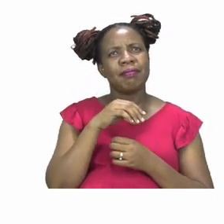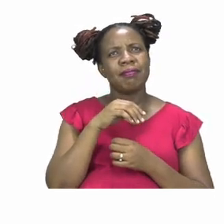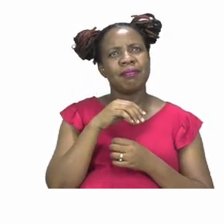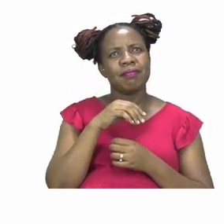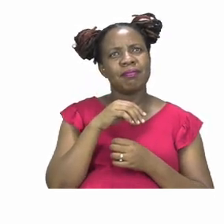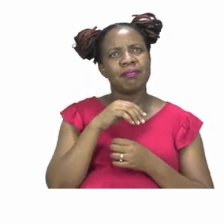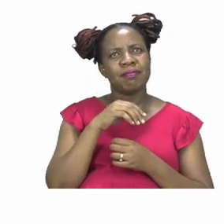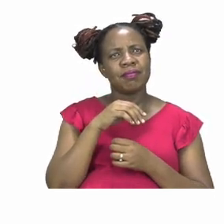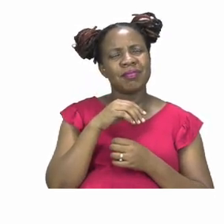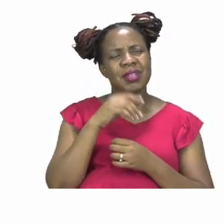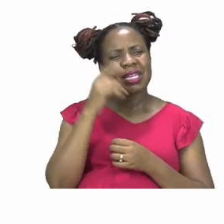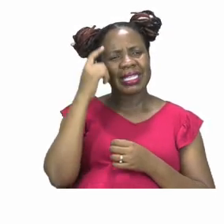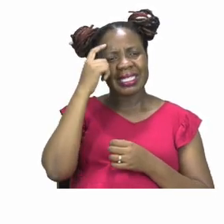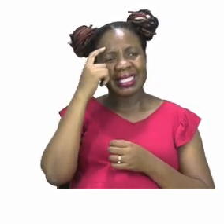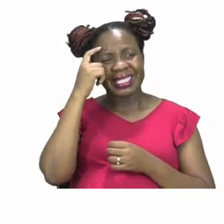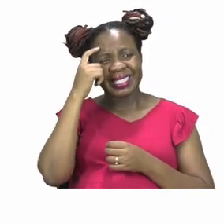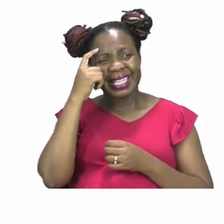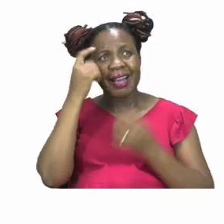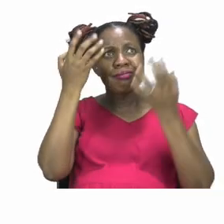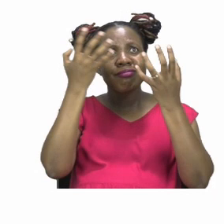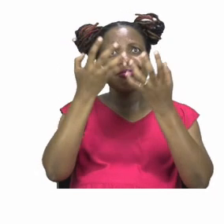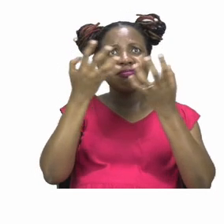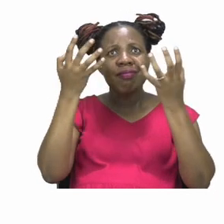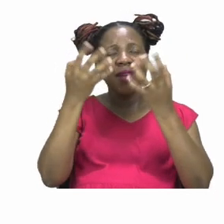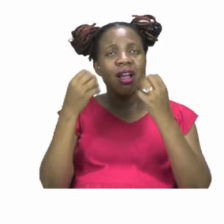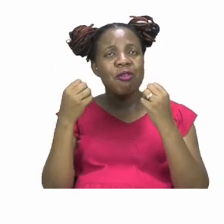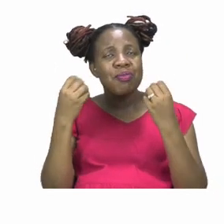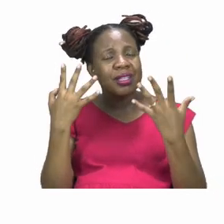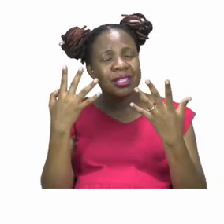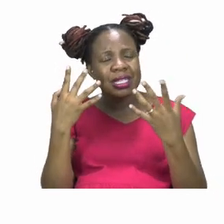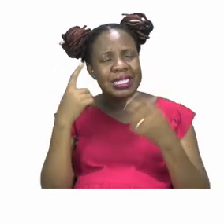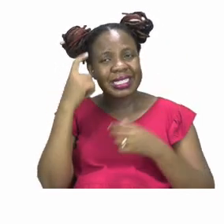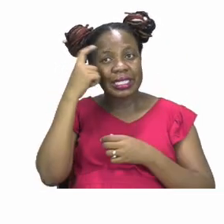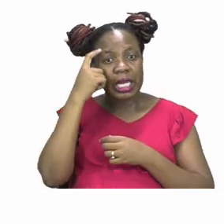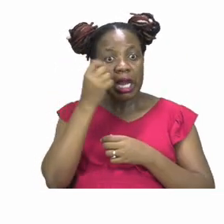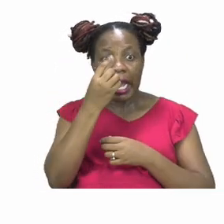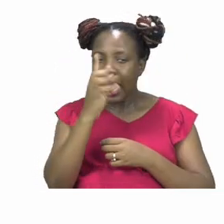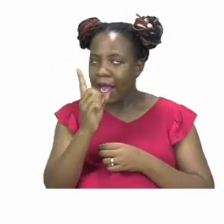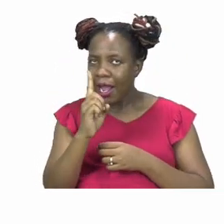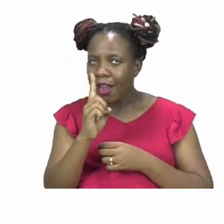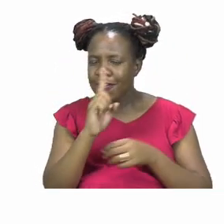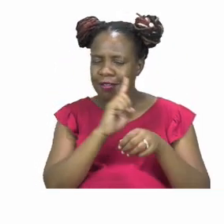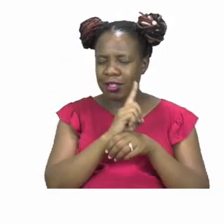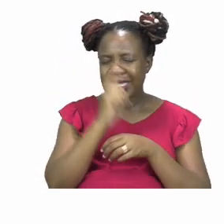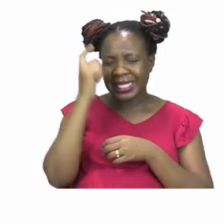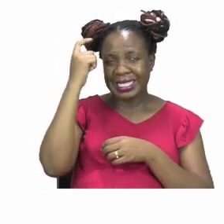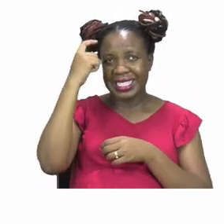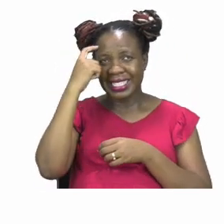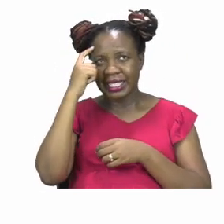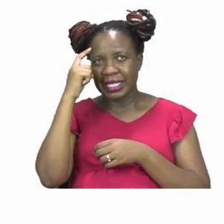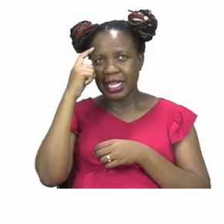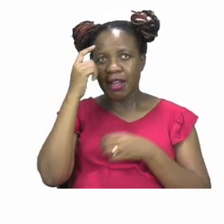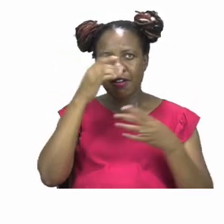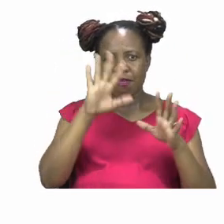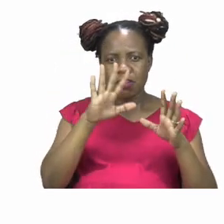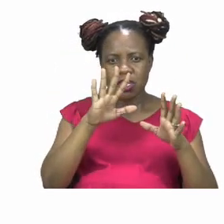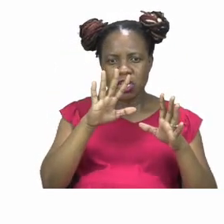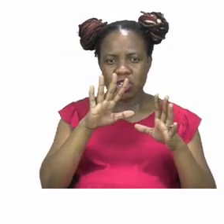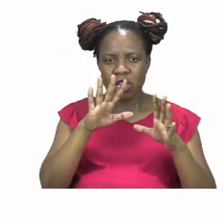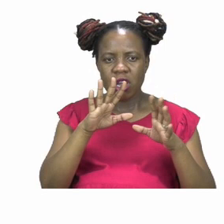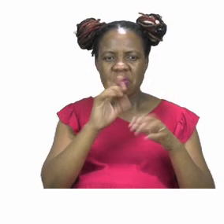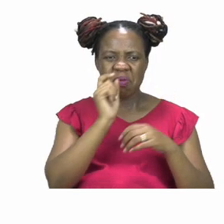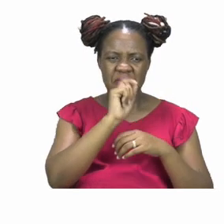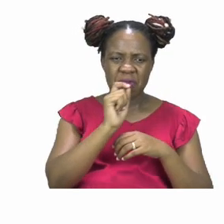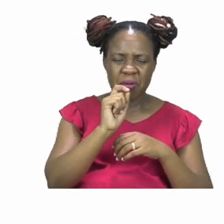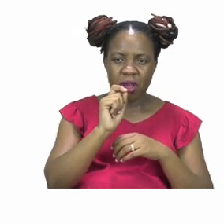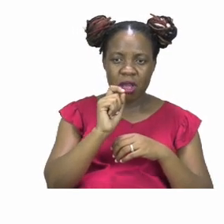what you estimated the clouds to be. And then it says I counted. So you need to go ahead